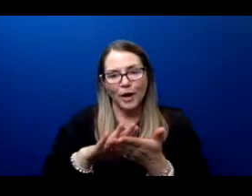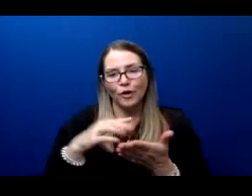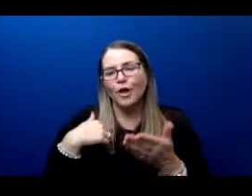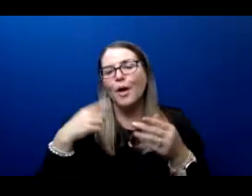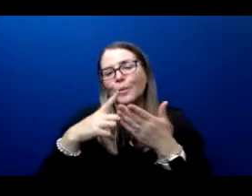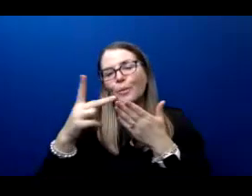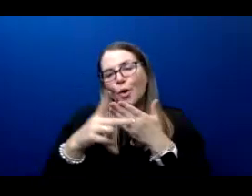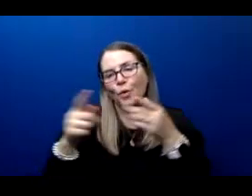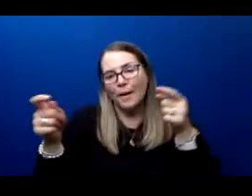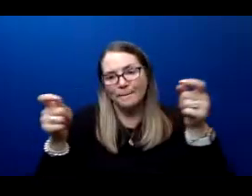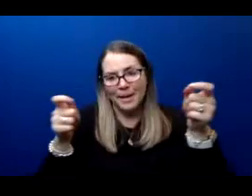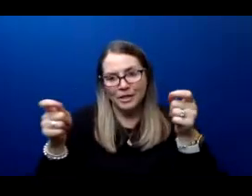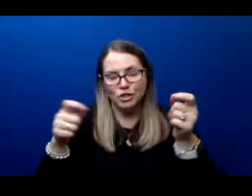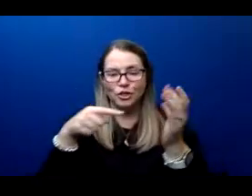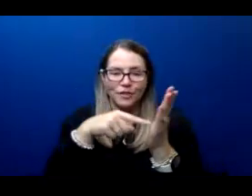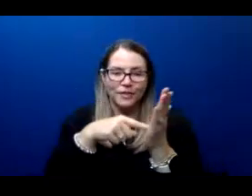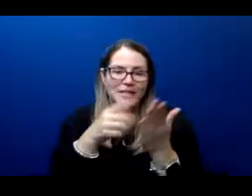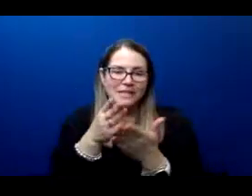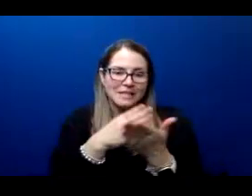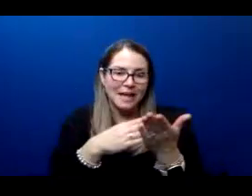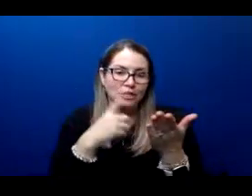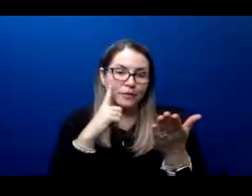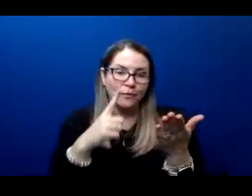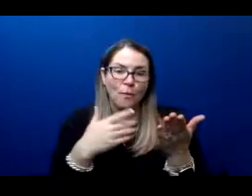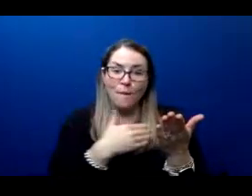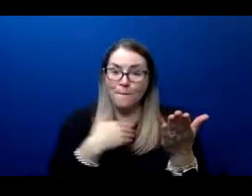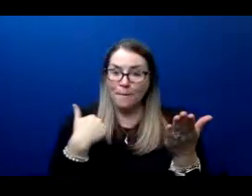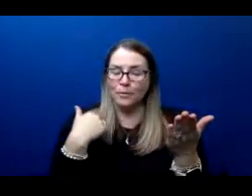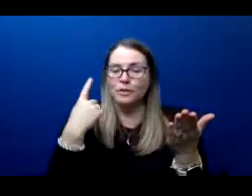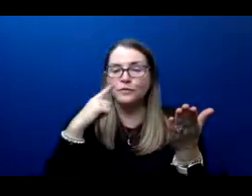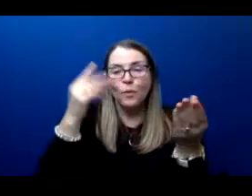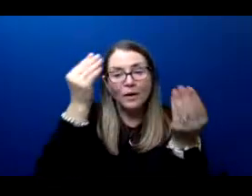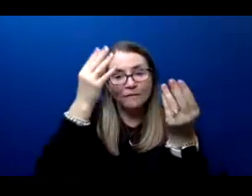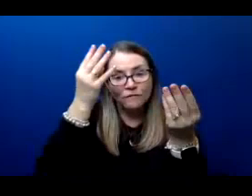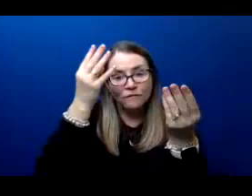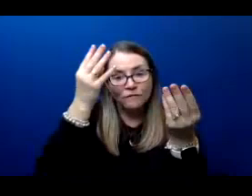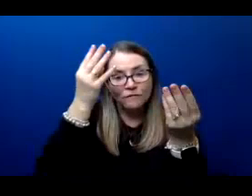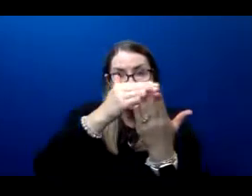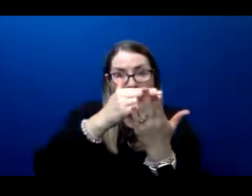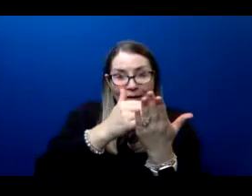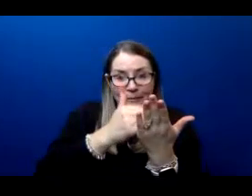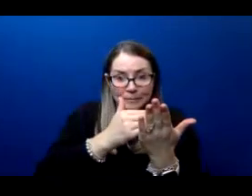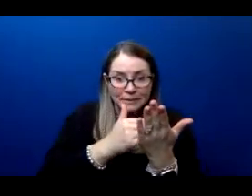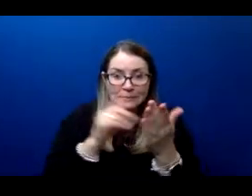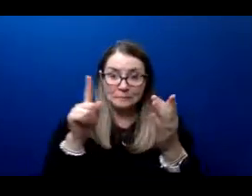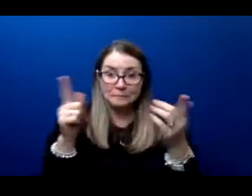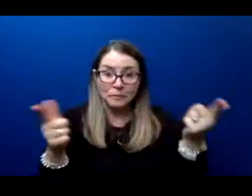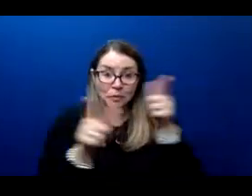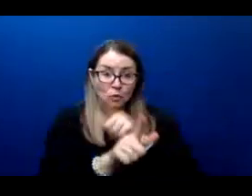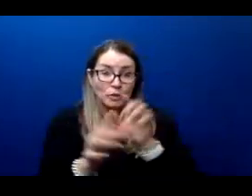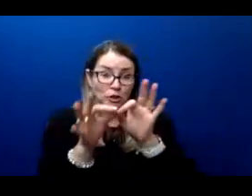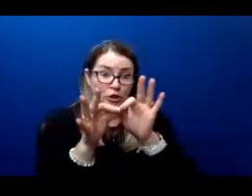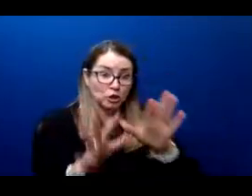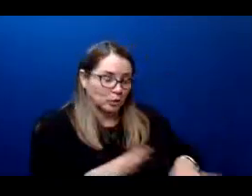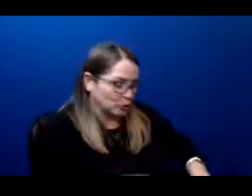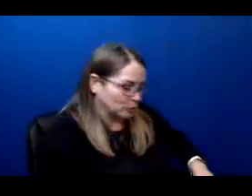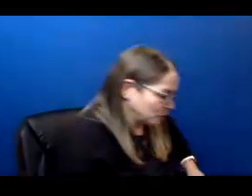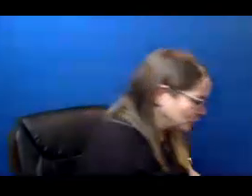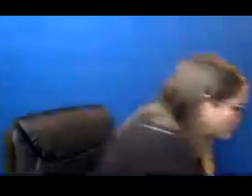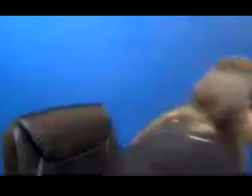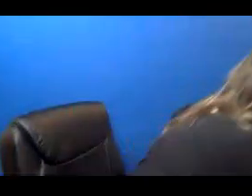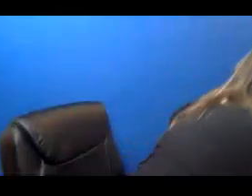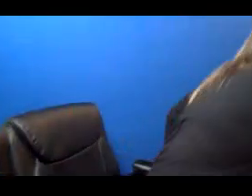our agenda, members, where we lift an informational item. This is about NOMHE's sustainability